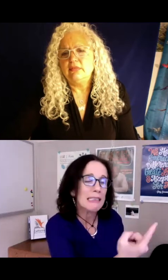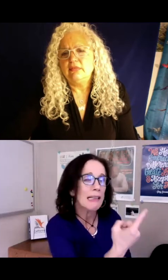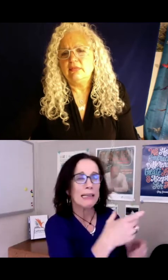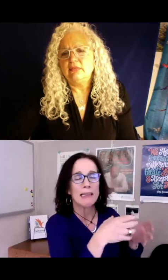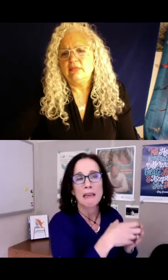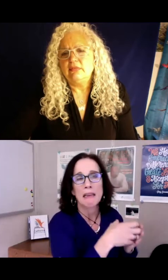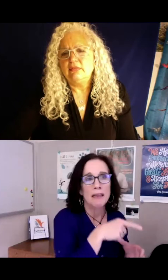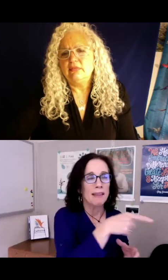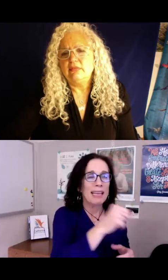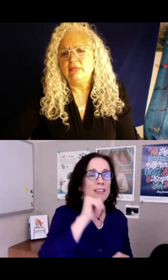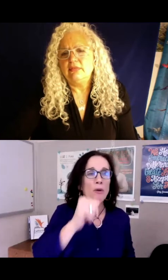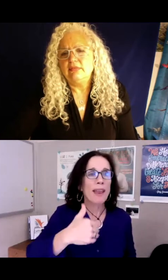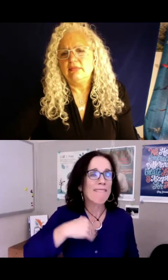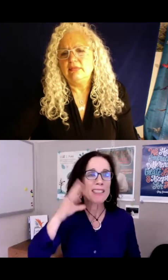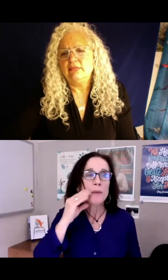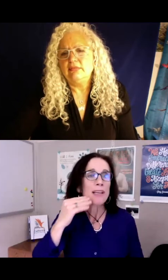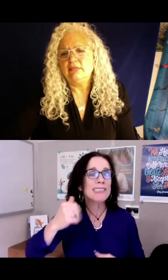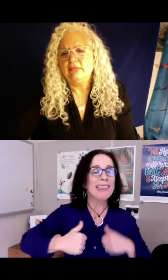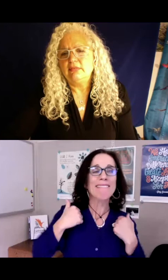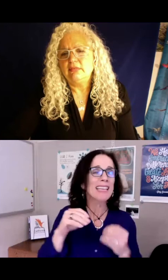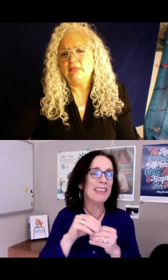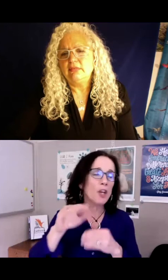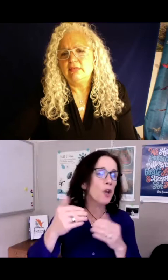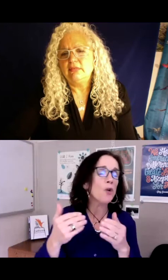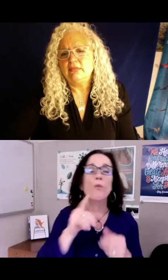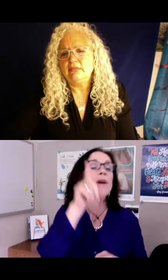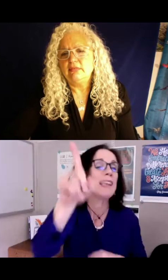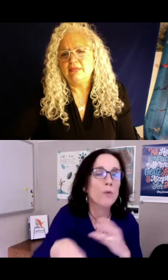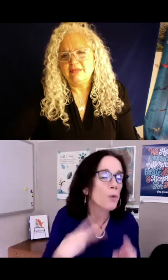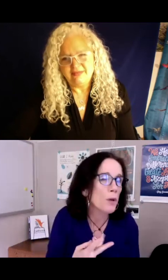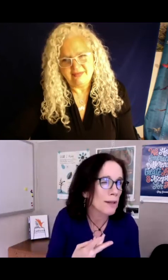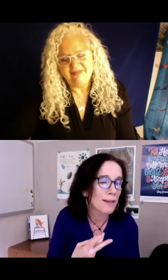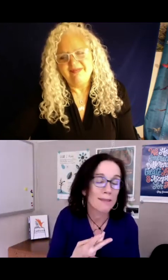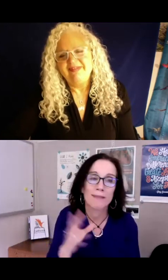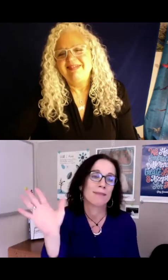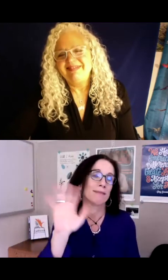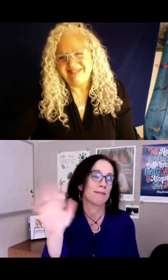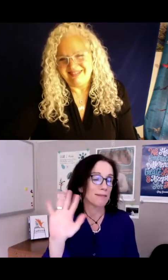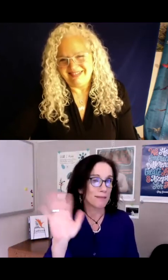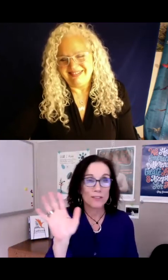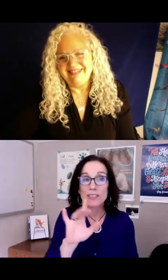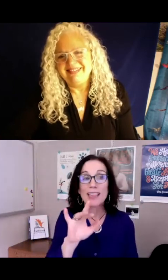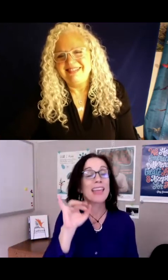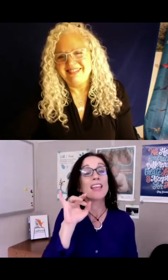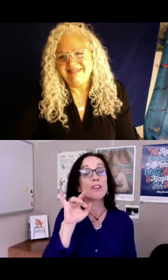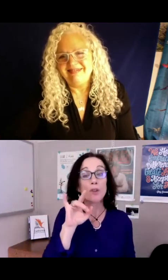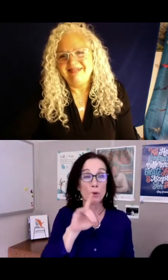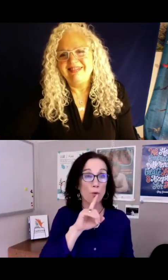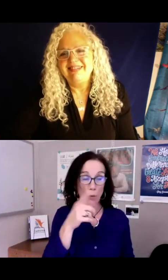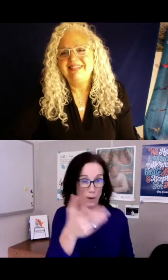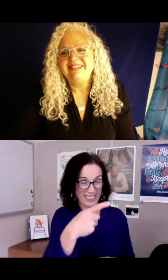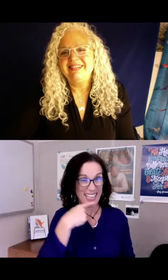Deaf, they're going to be alone. They're not going to have experience living in the real world," and that's not